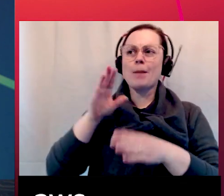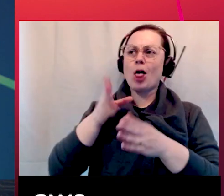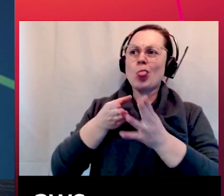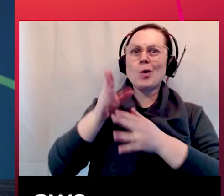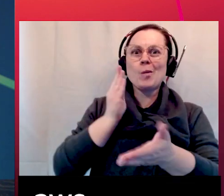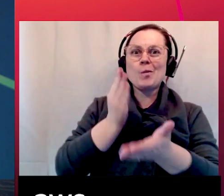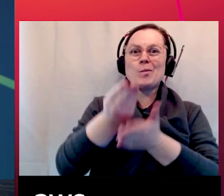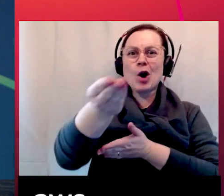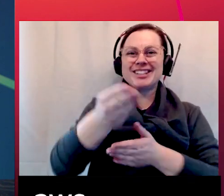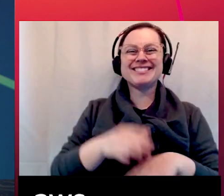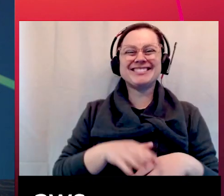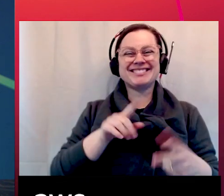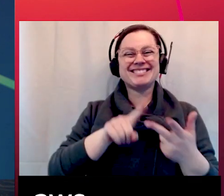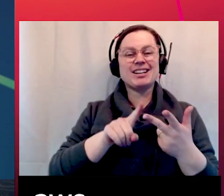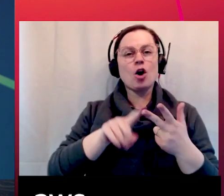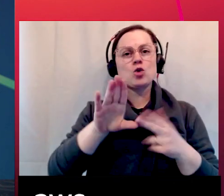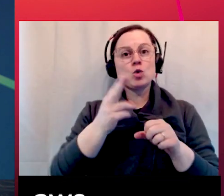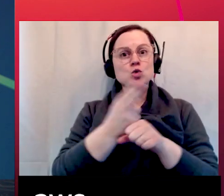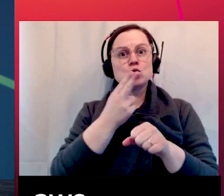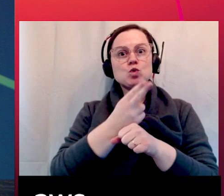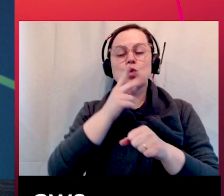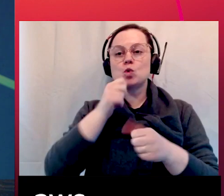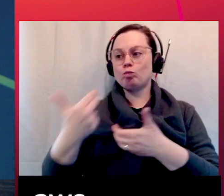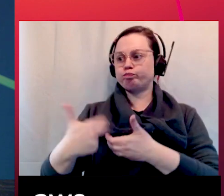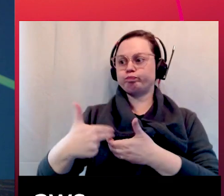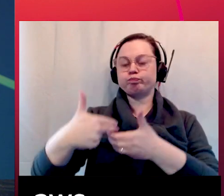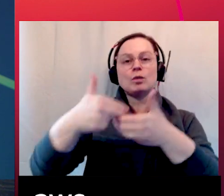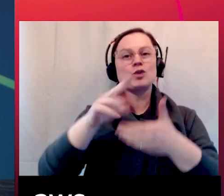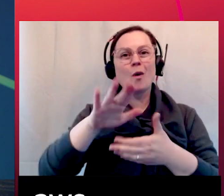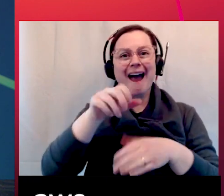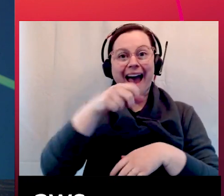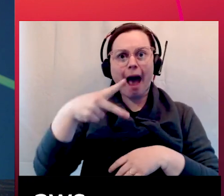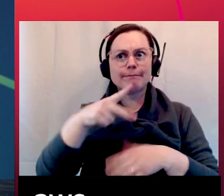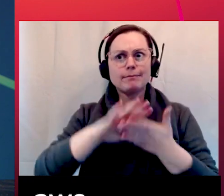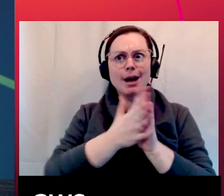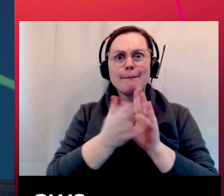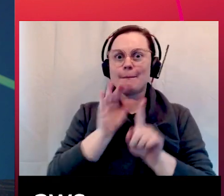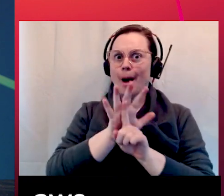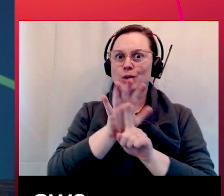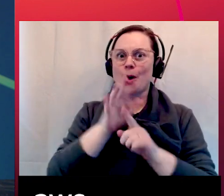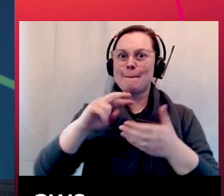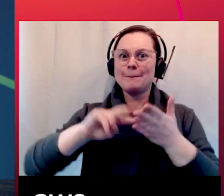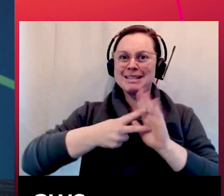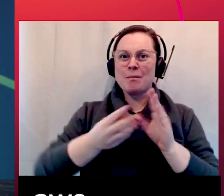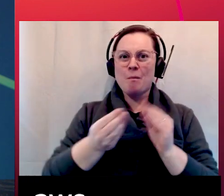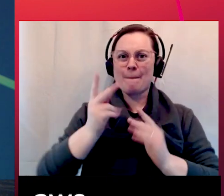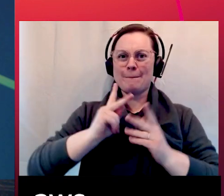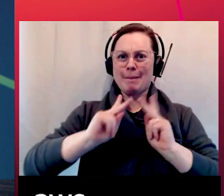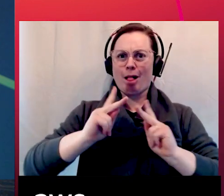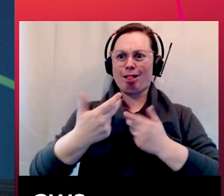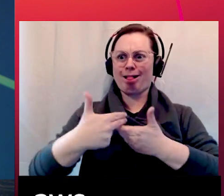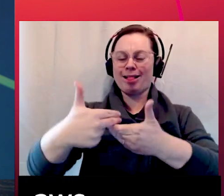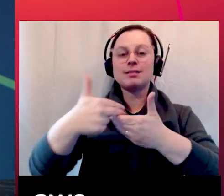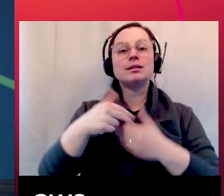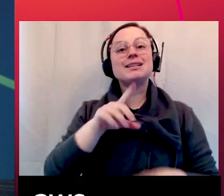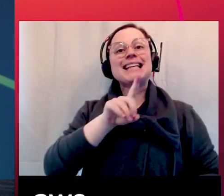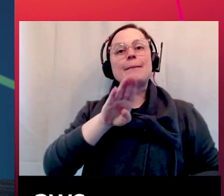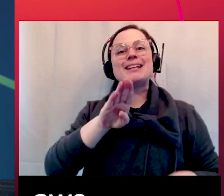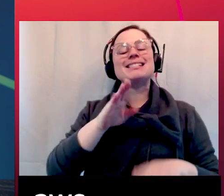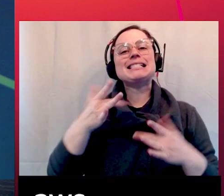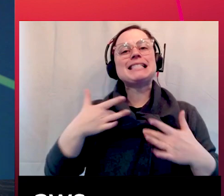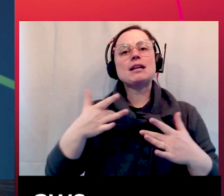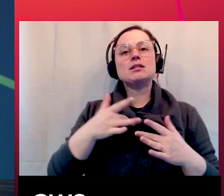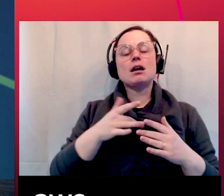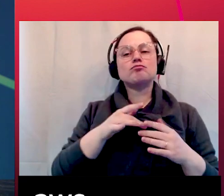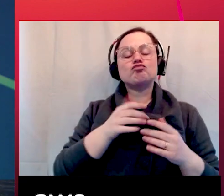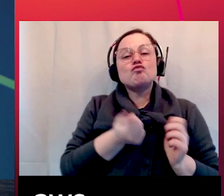your application as your application becomes more and more popular. Mm-hmm. Right. Usually, databases do well at low scale, but do not keep up